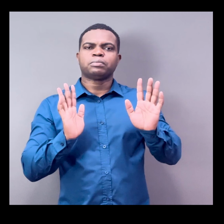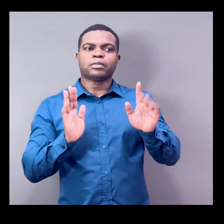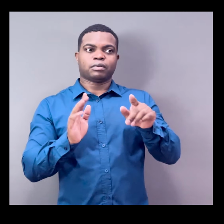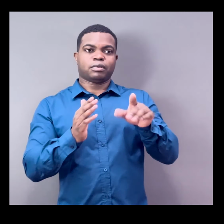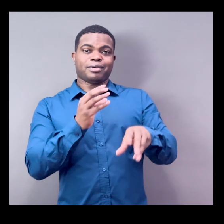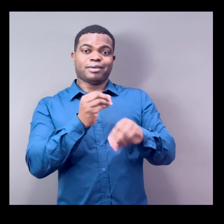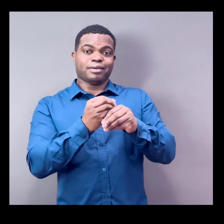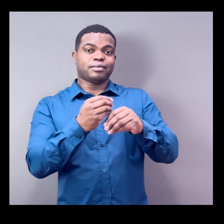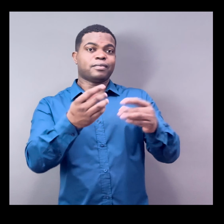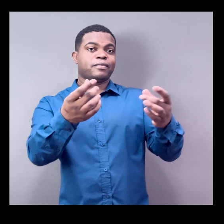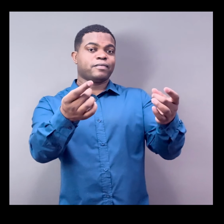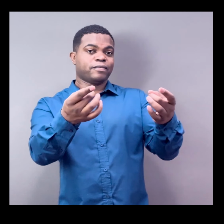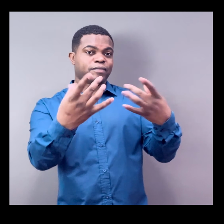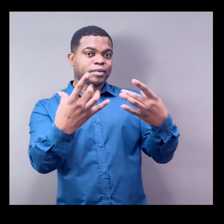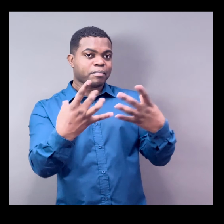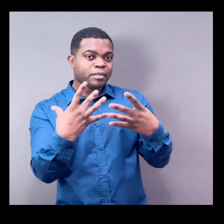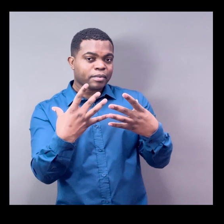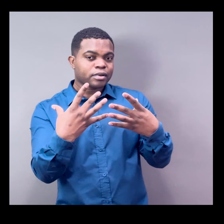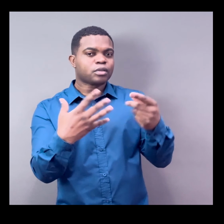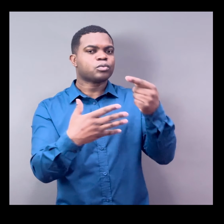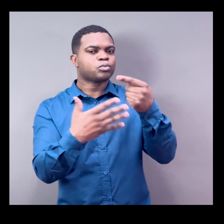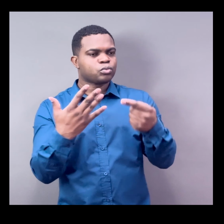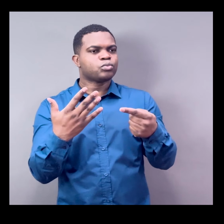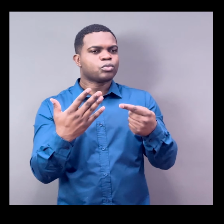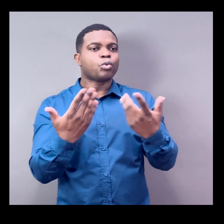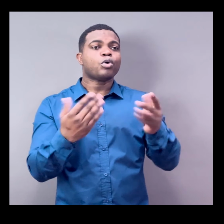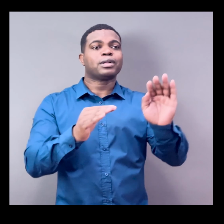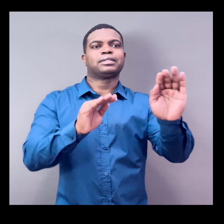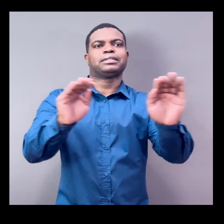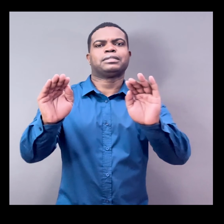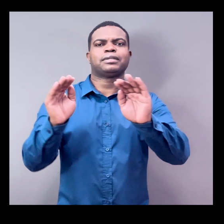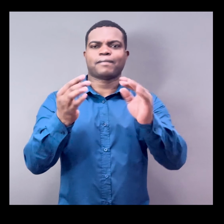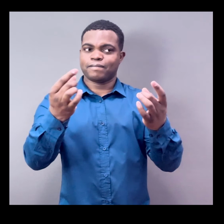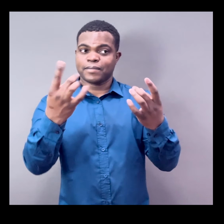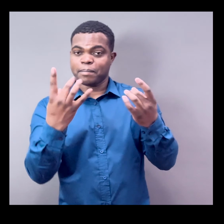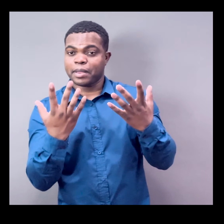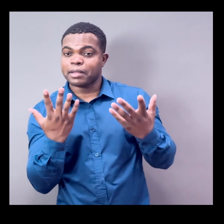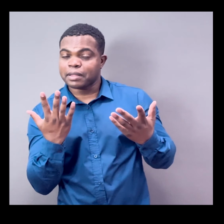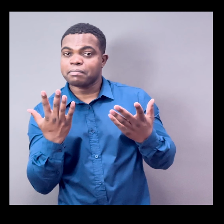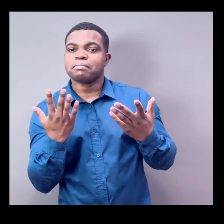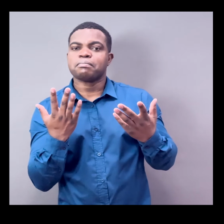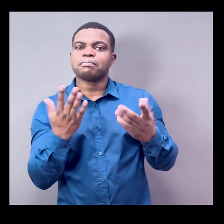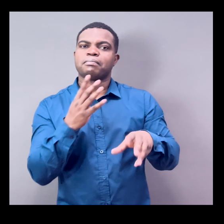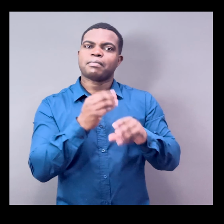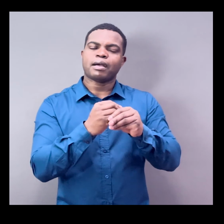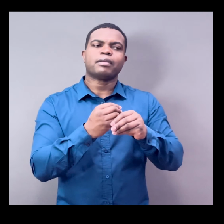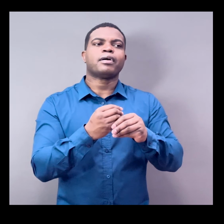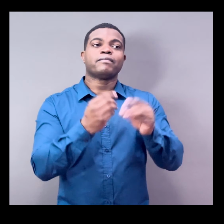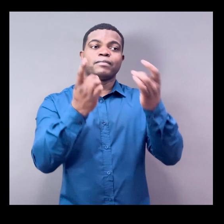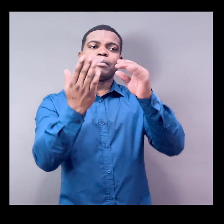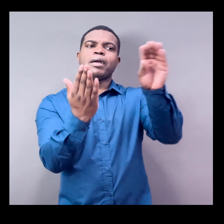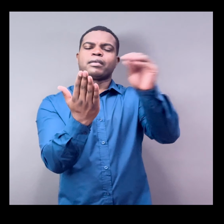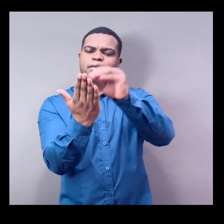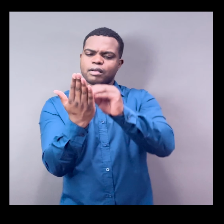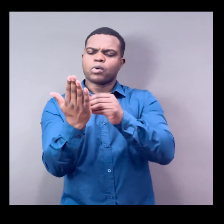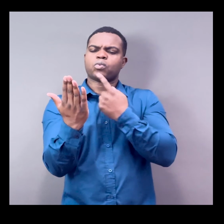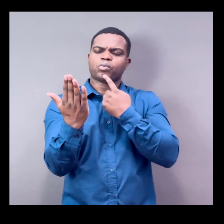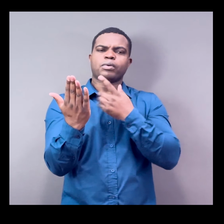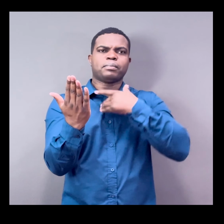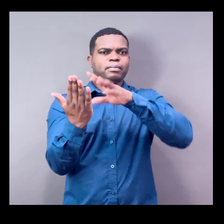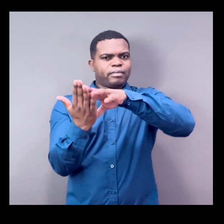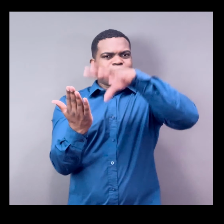get to work on feedbacks, to request for feedbacks, and also to learn from those